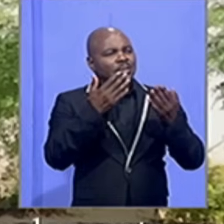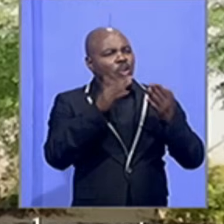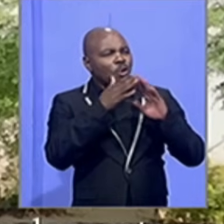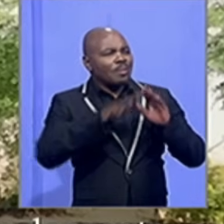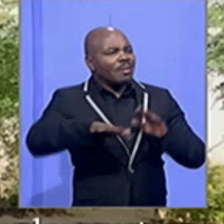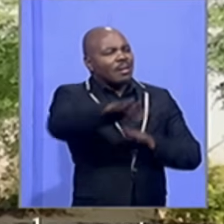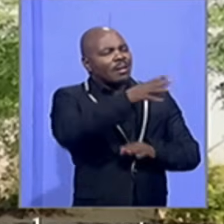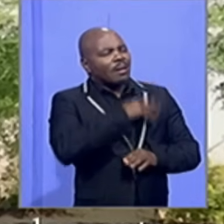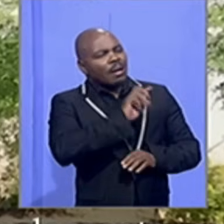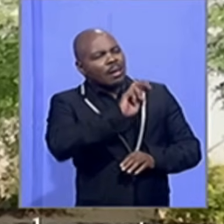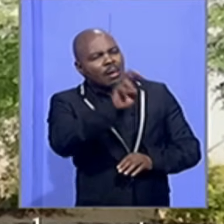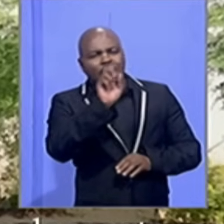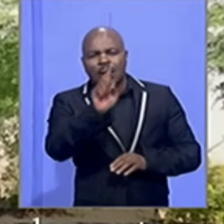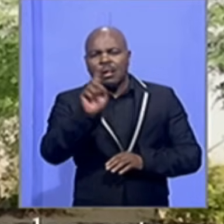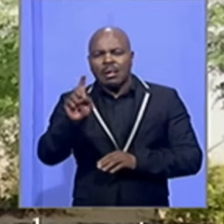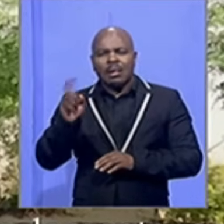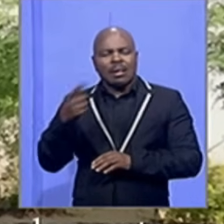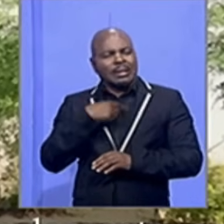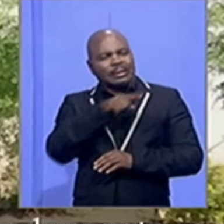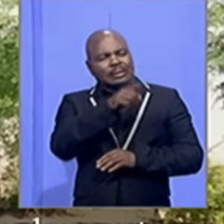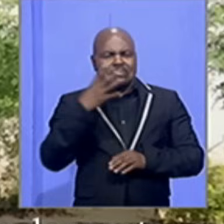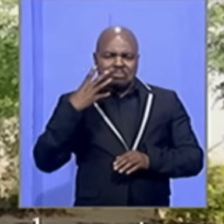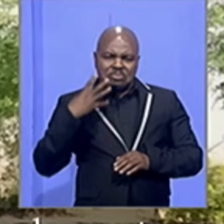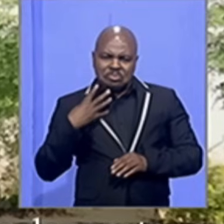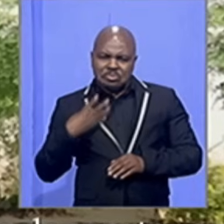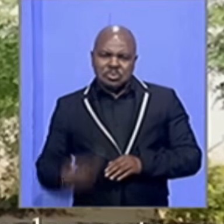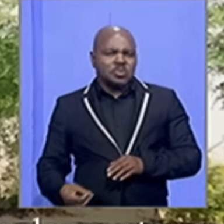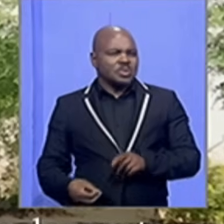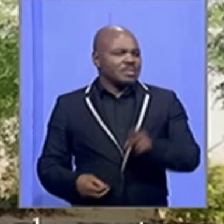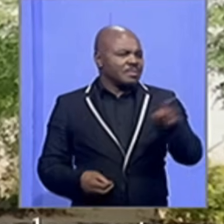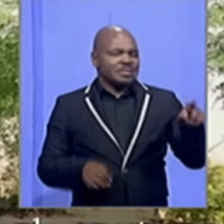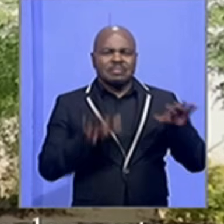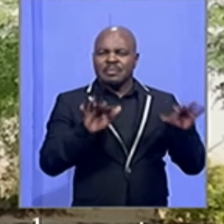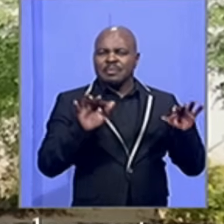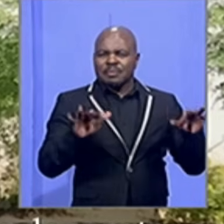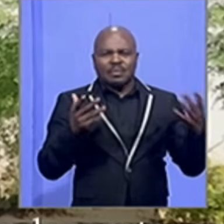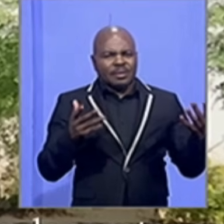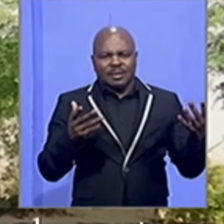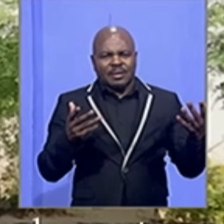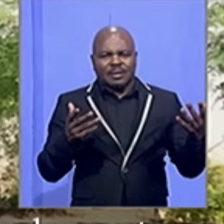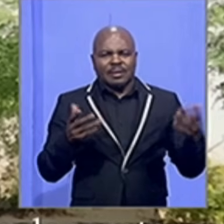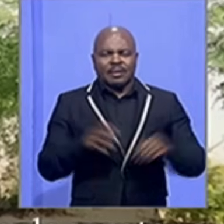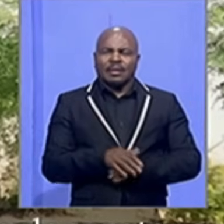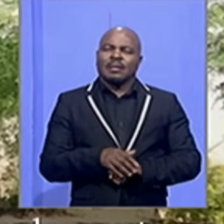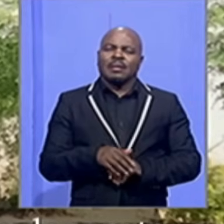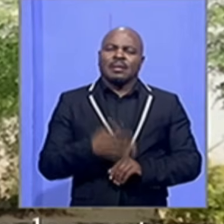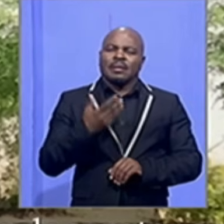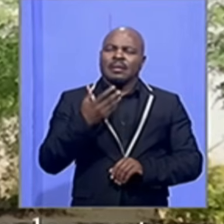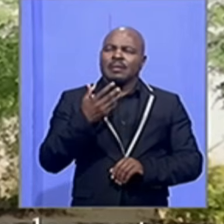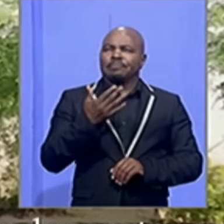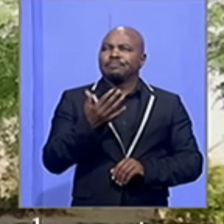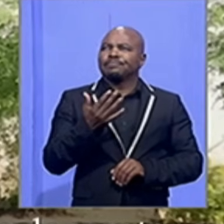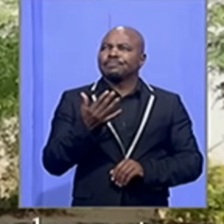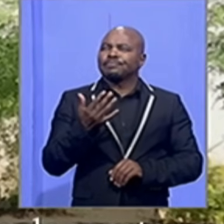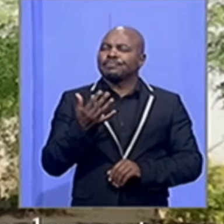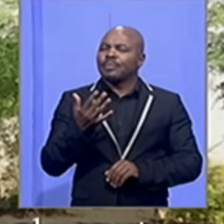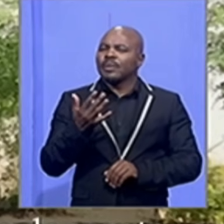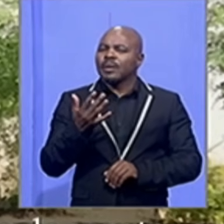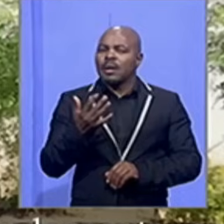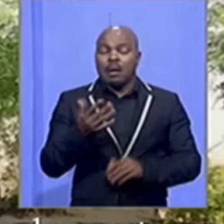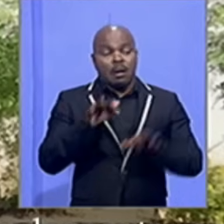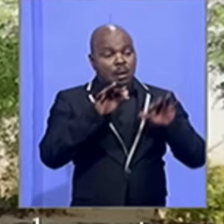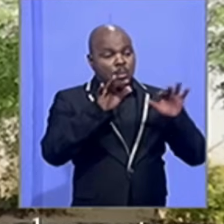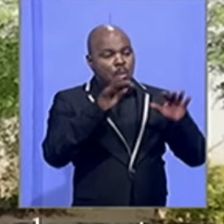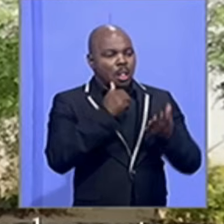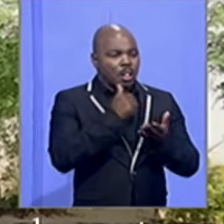yona ra bona gore batho ba hloka a gona ntwena a gona di barking batho ba le